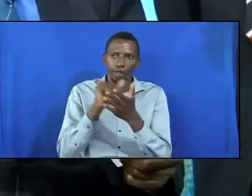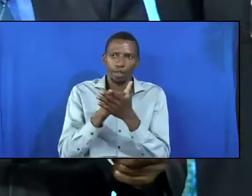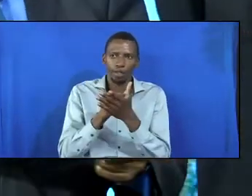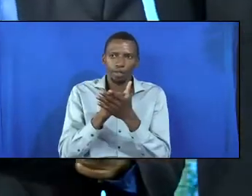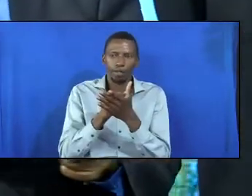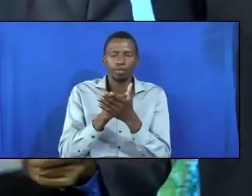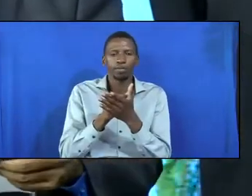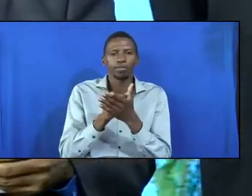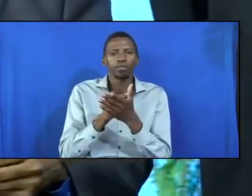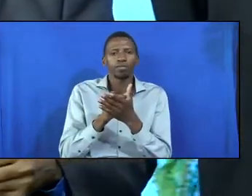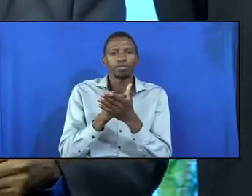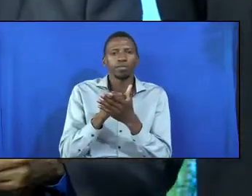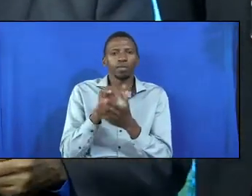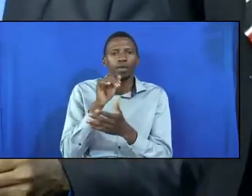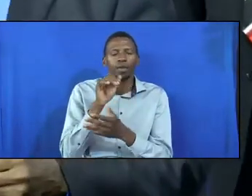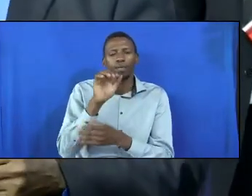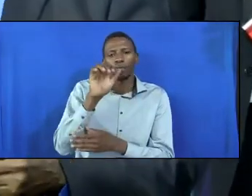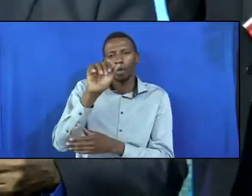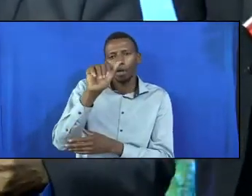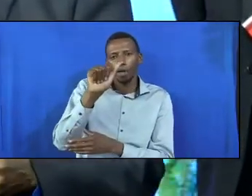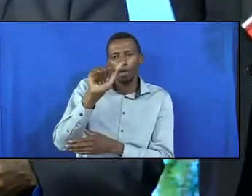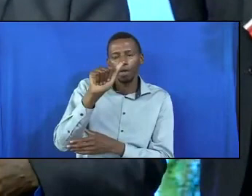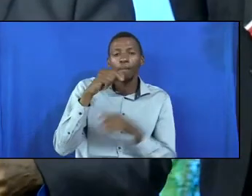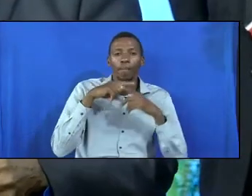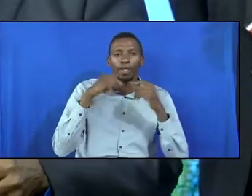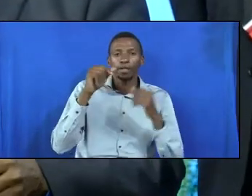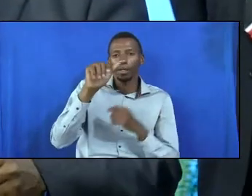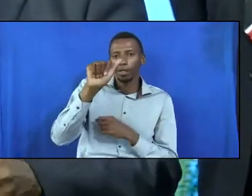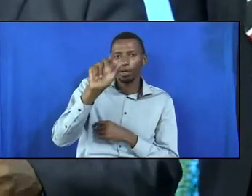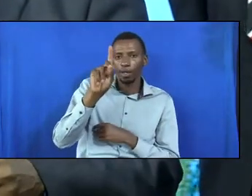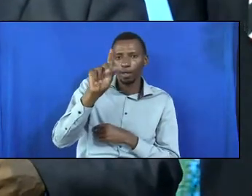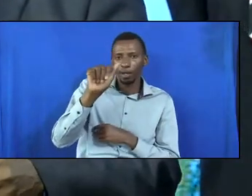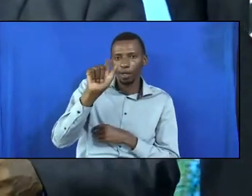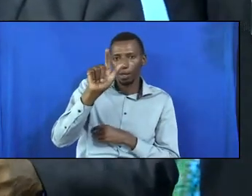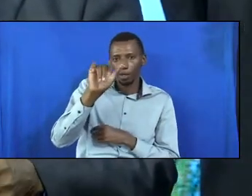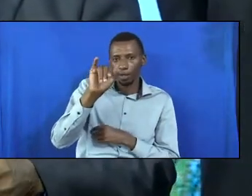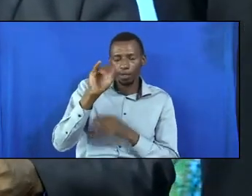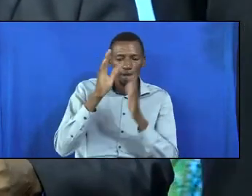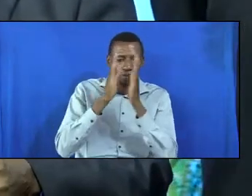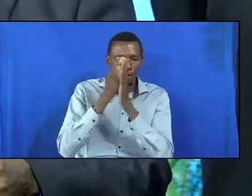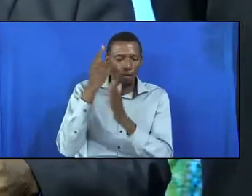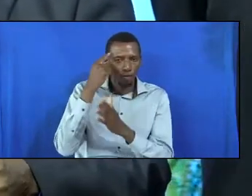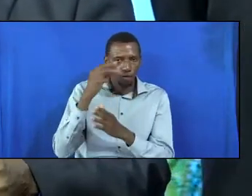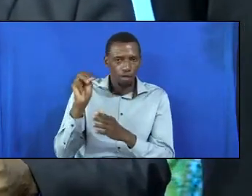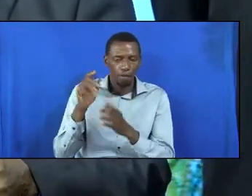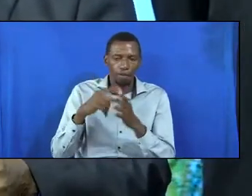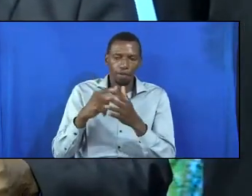Just come and pray for them. Then we shall allow them to go back.